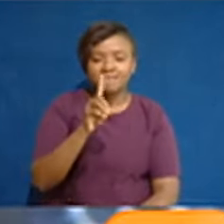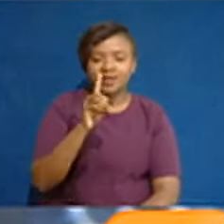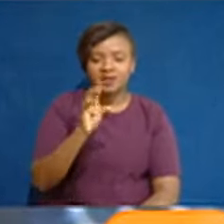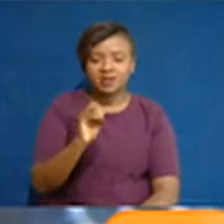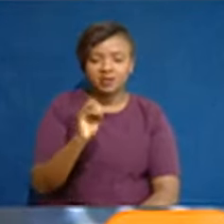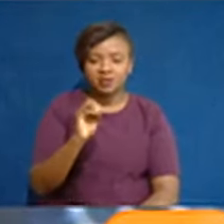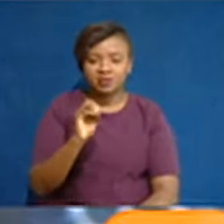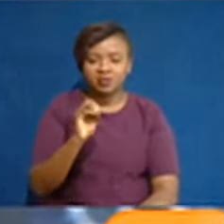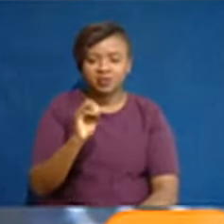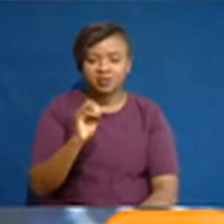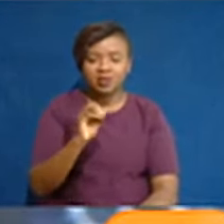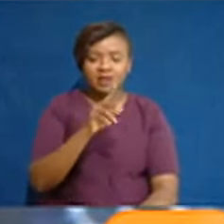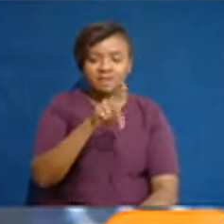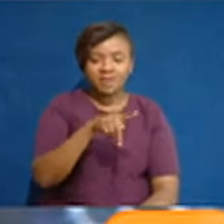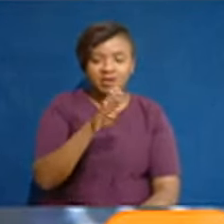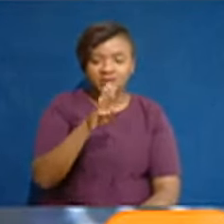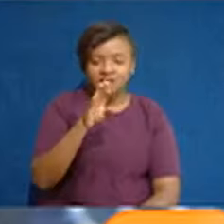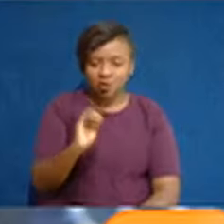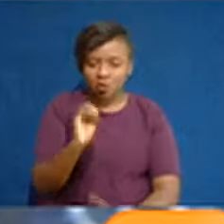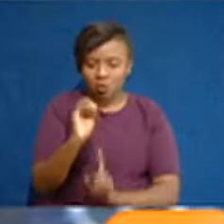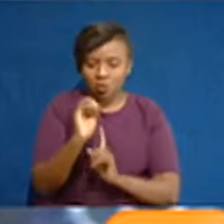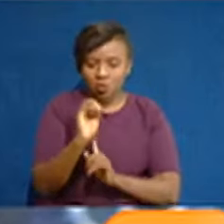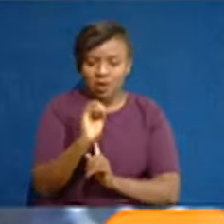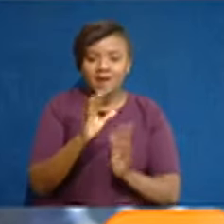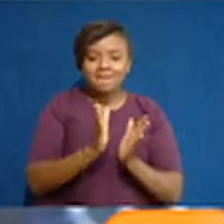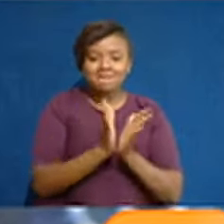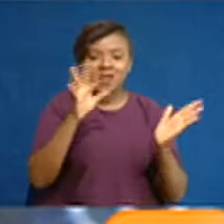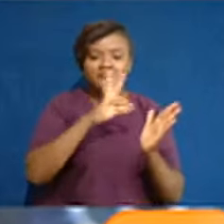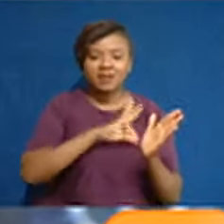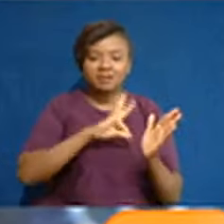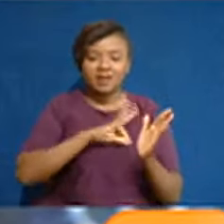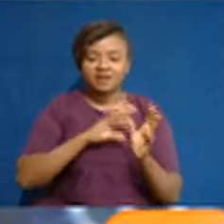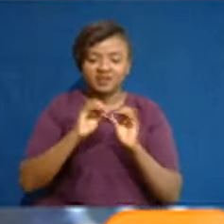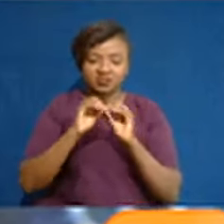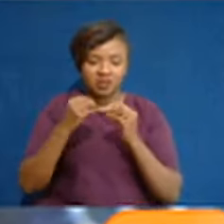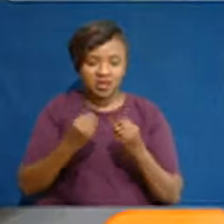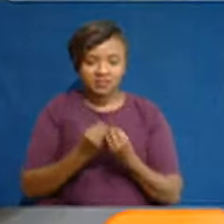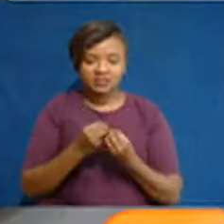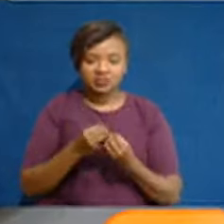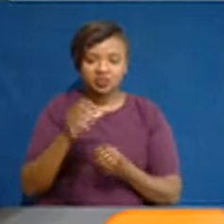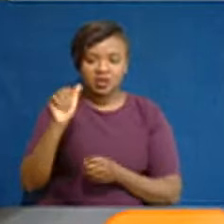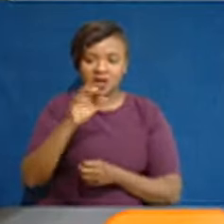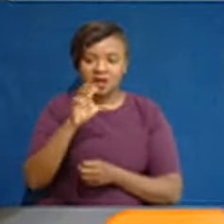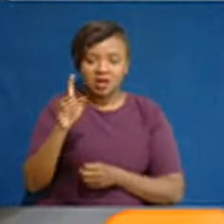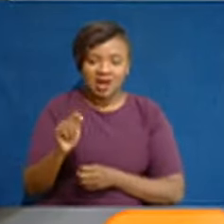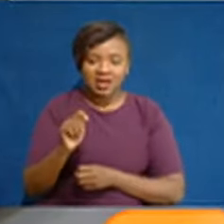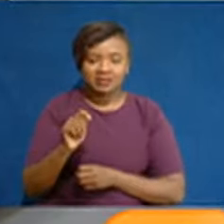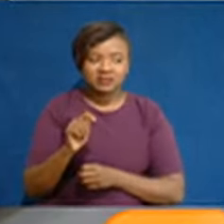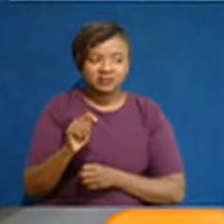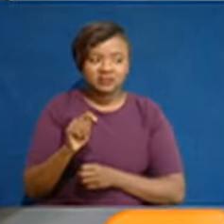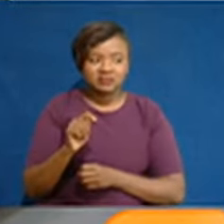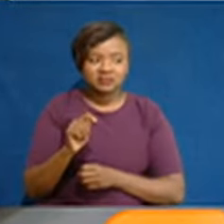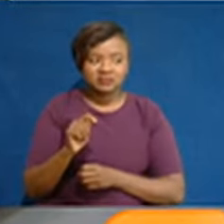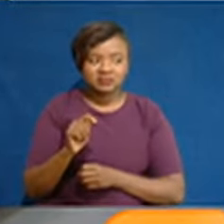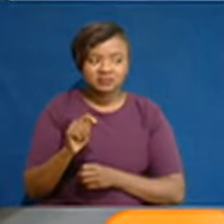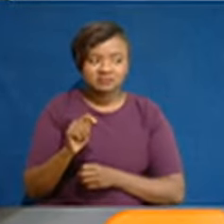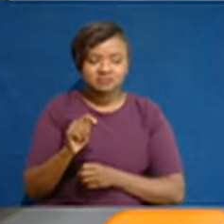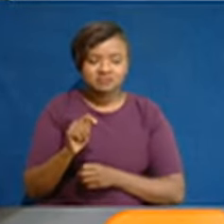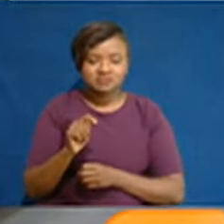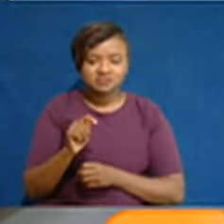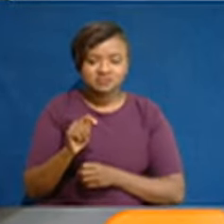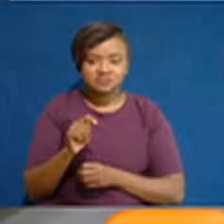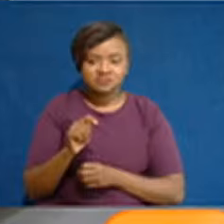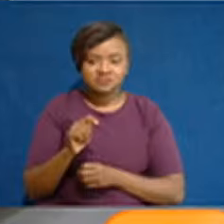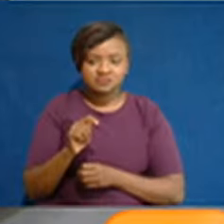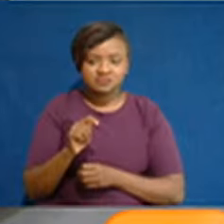the Public Benefits Organizations Act. It had been sitting for over a decade. And actually preempt my next question, which was, you